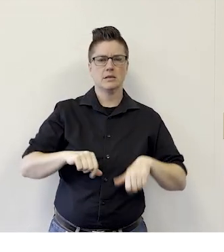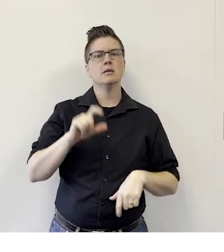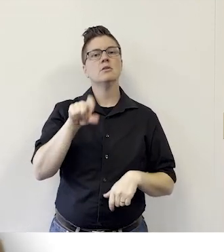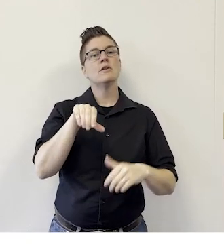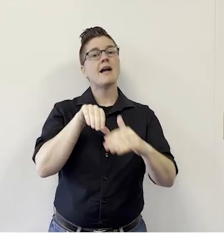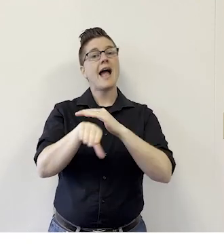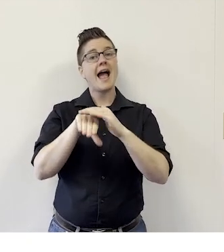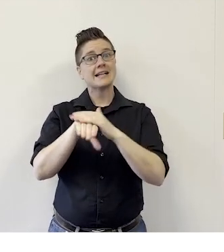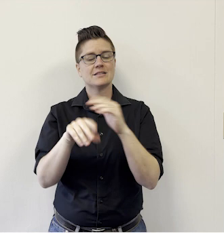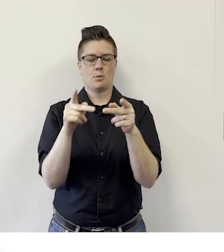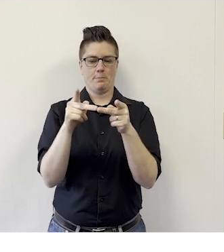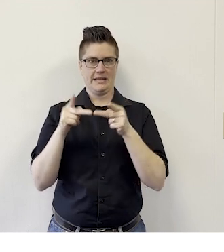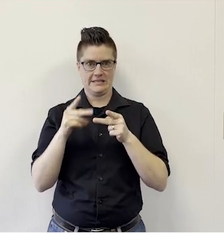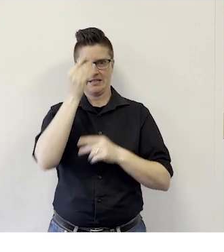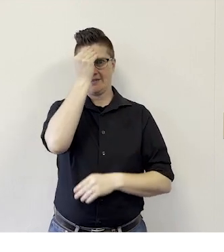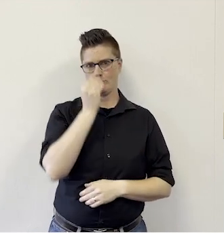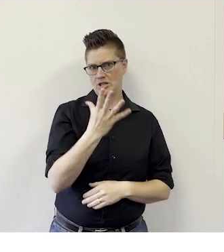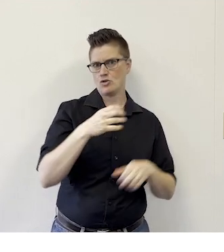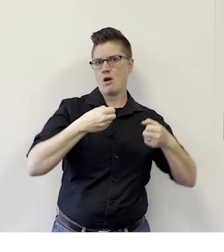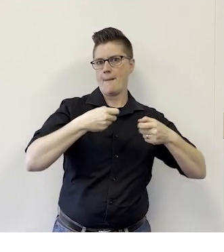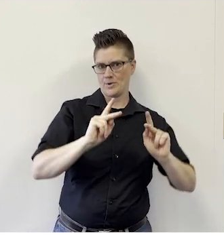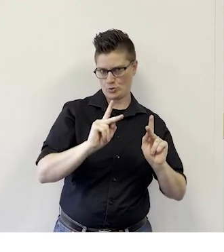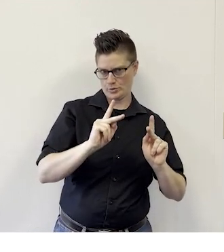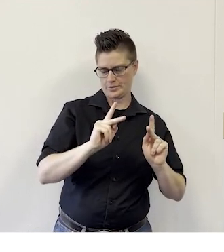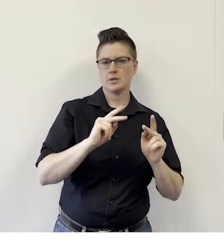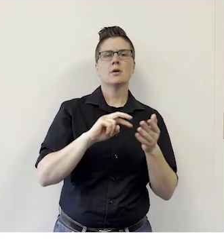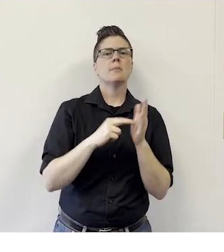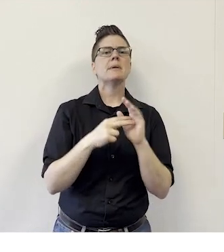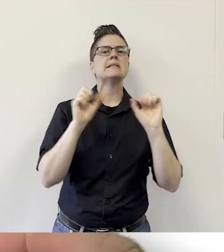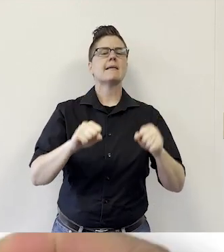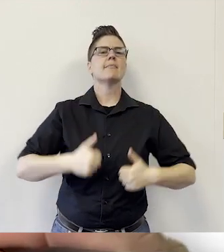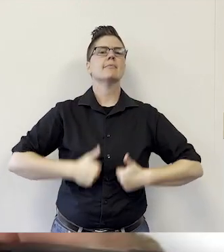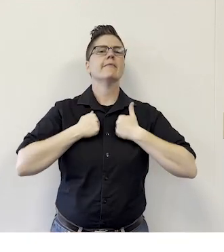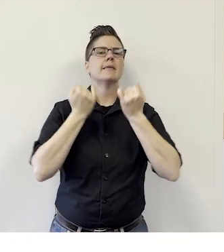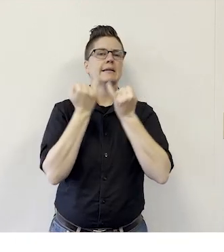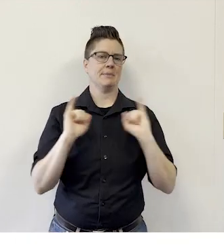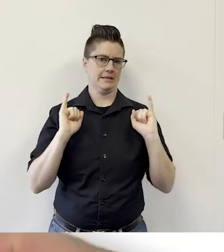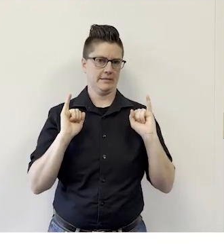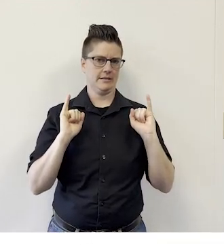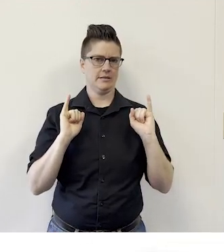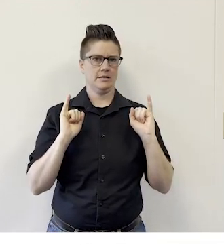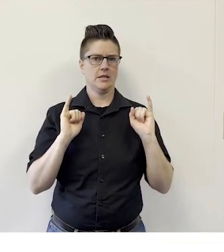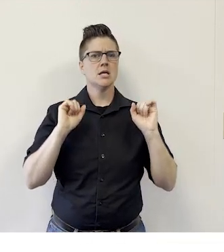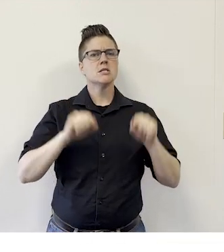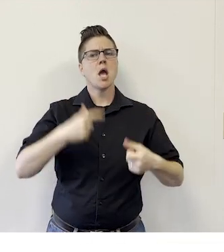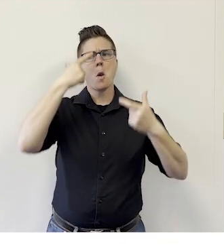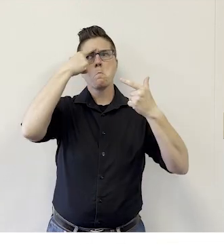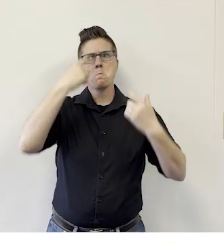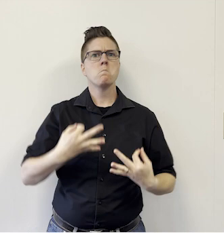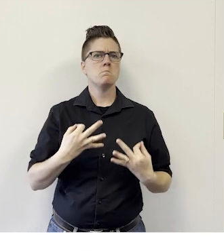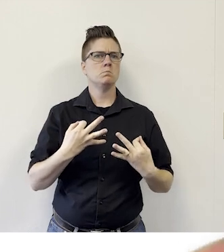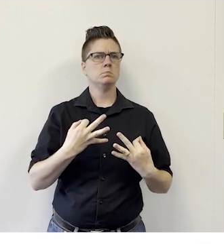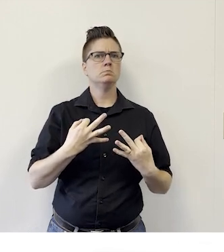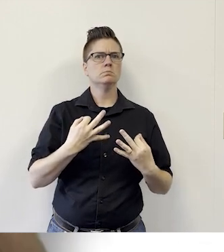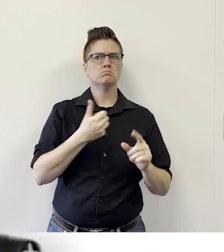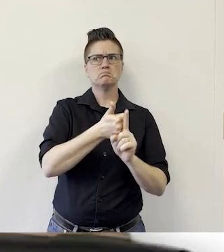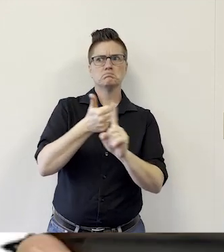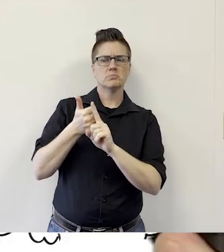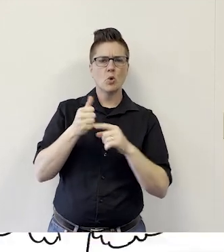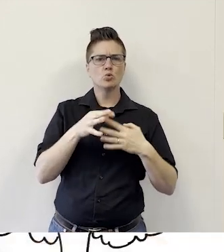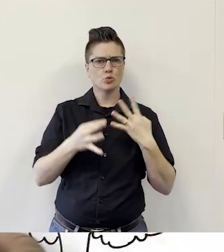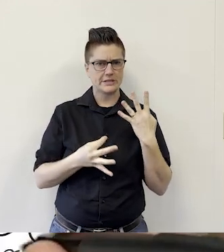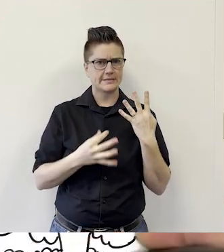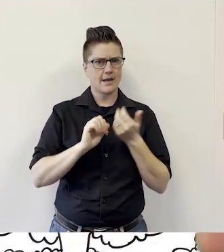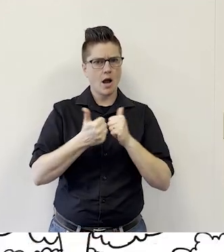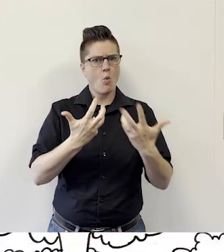have access to places, information, and opportunities that enable them to live independently and make their own choices